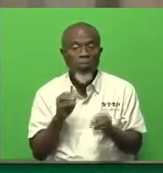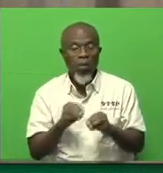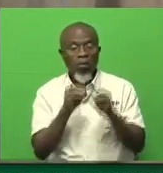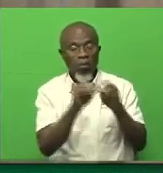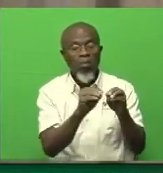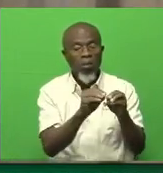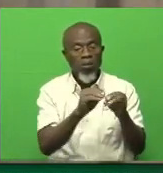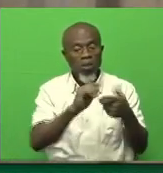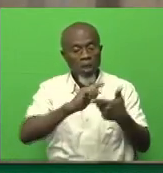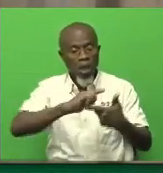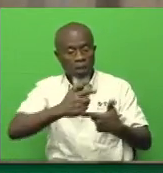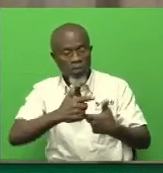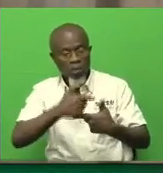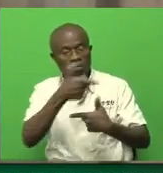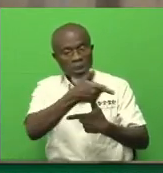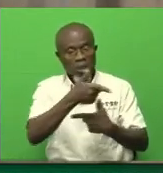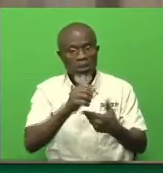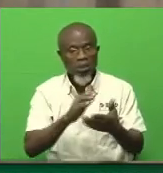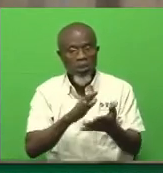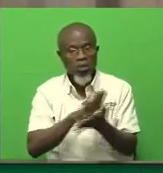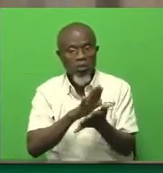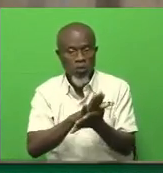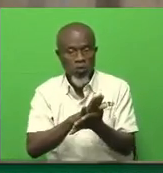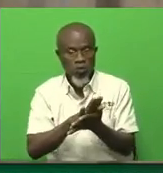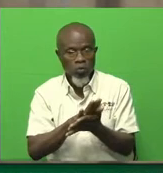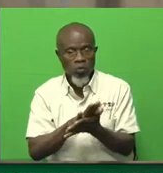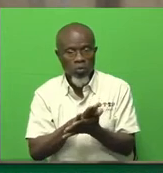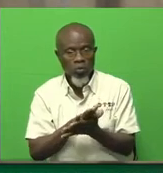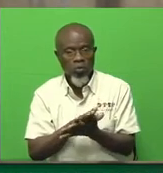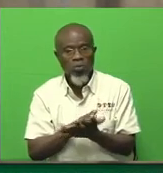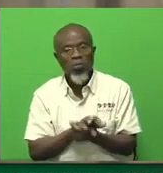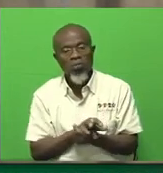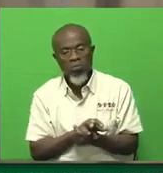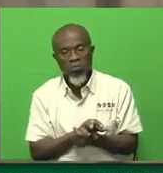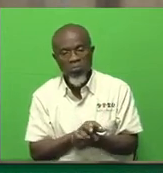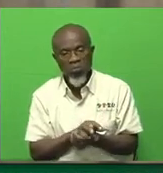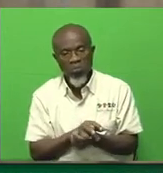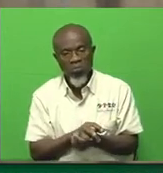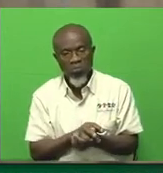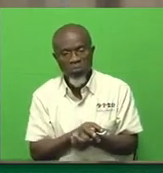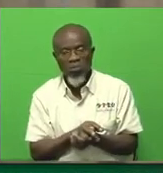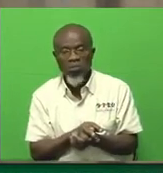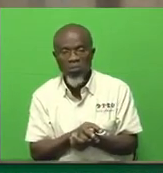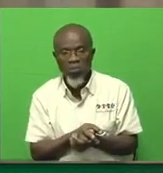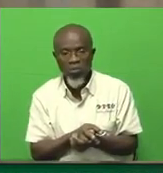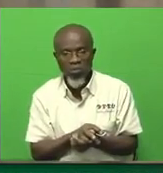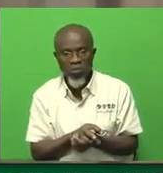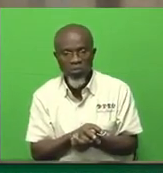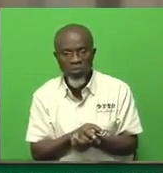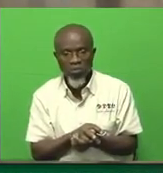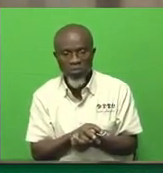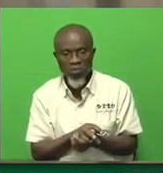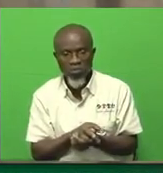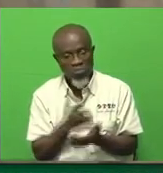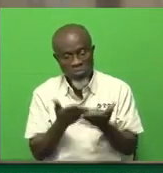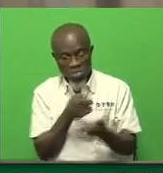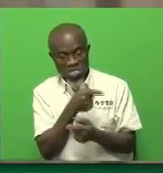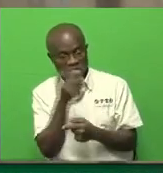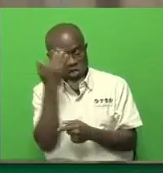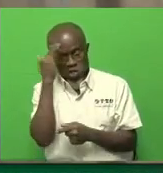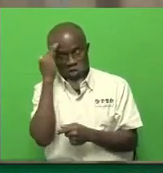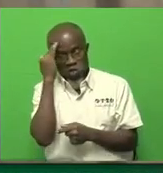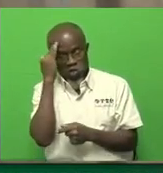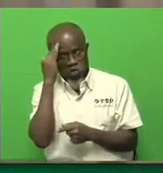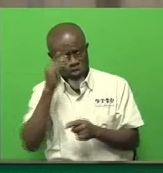laptop and a desktop so your resident don't move it right then you have the new minister